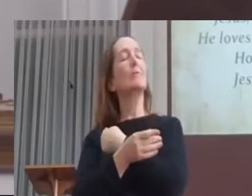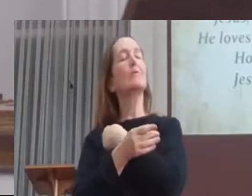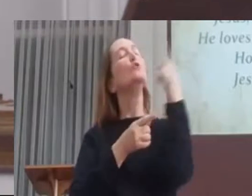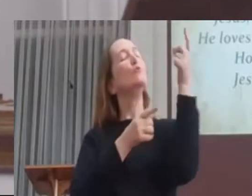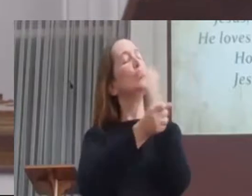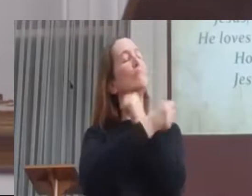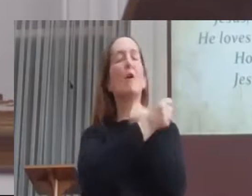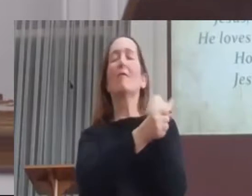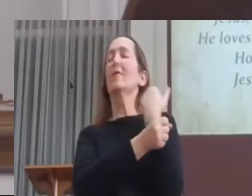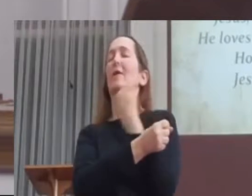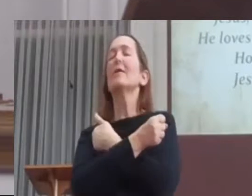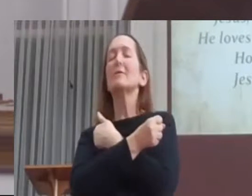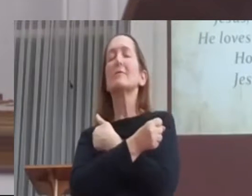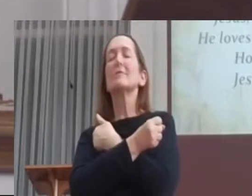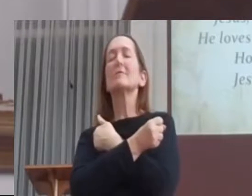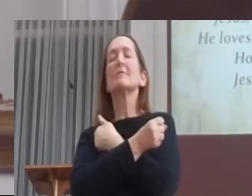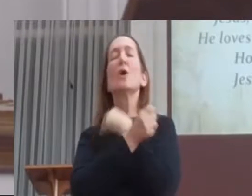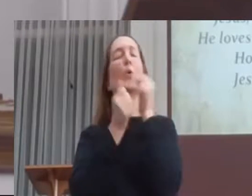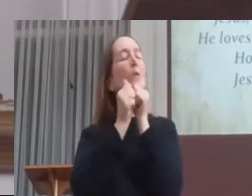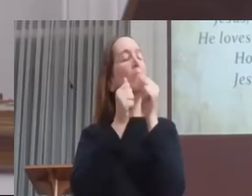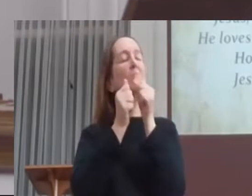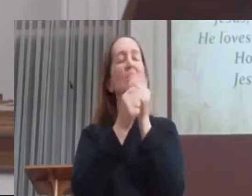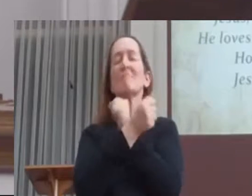that you're for us. You love us